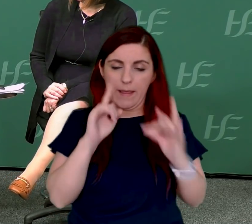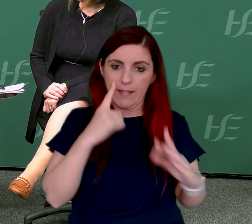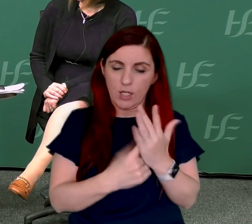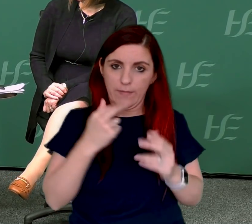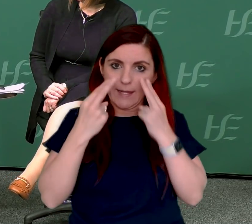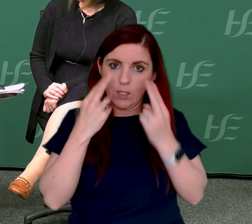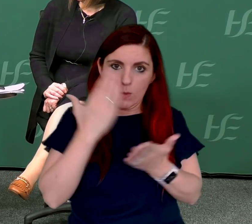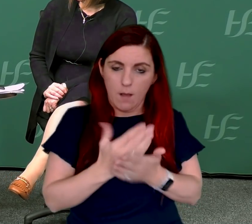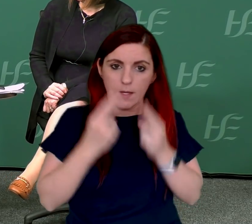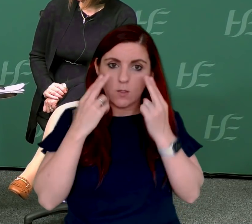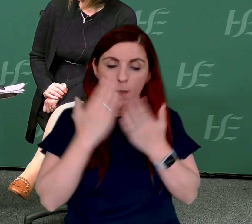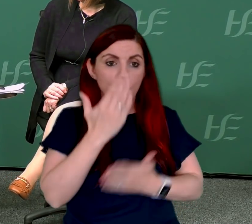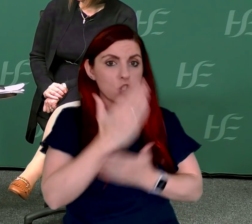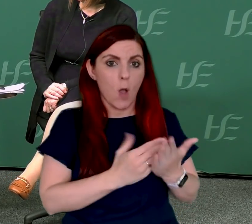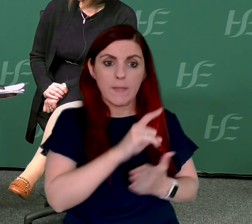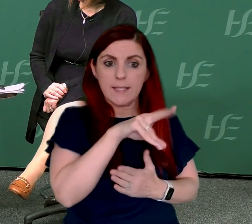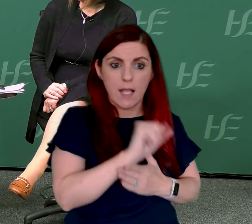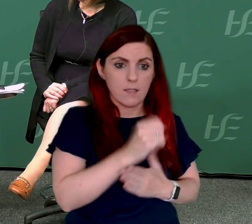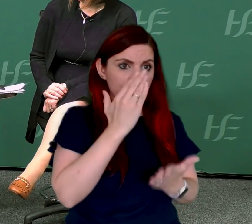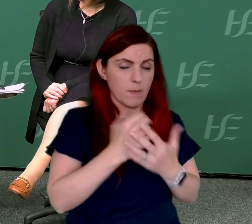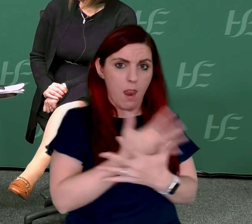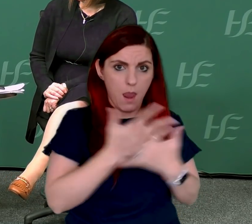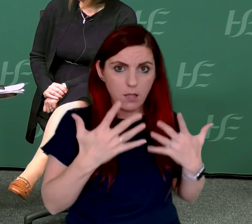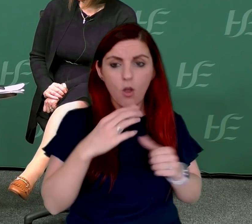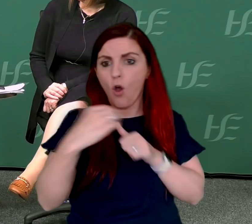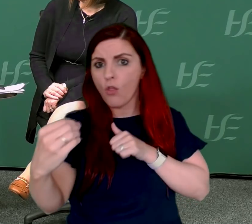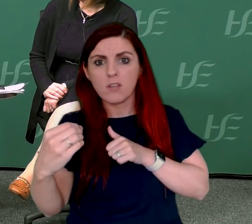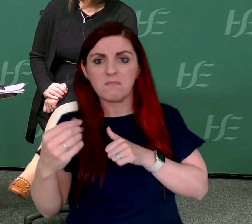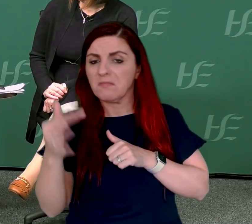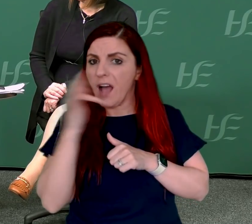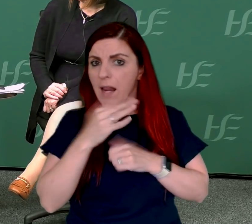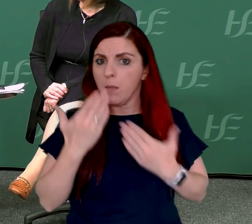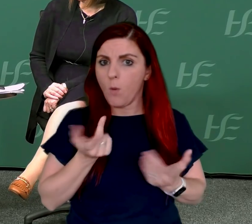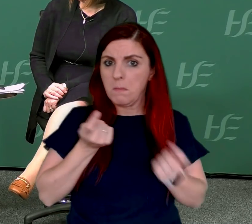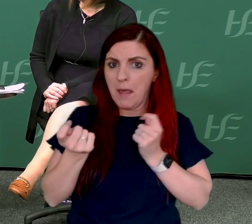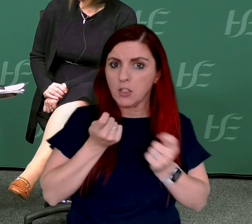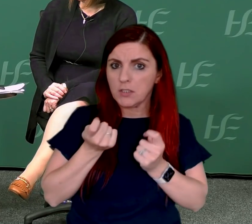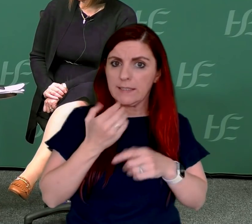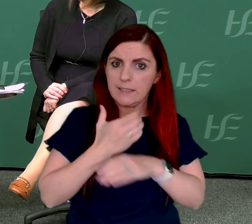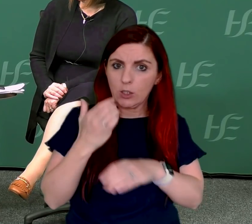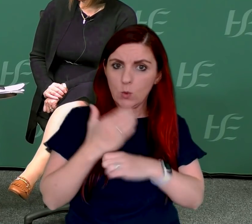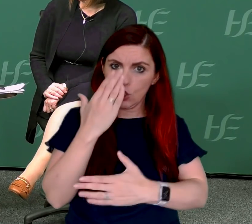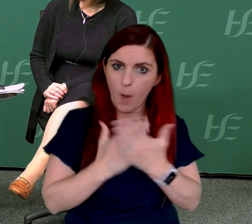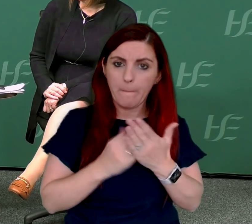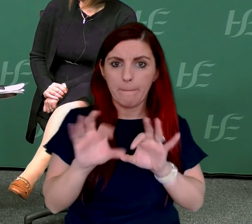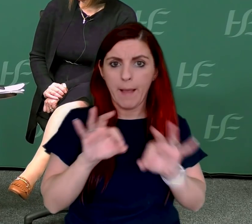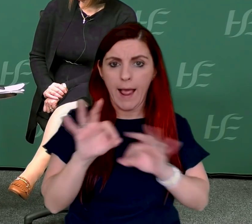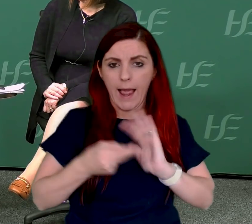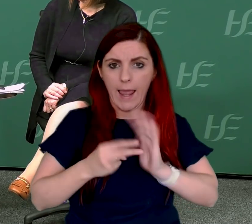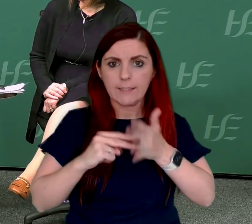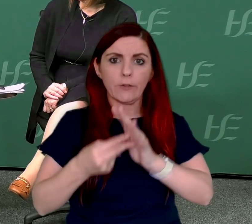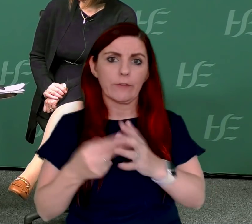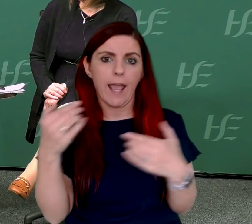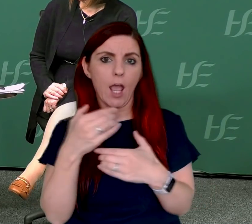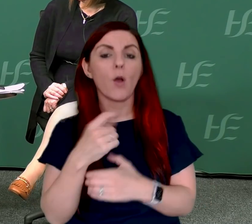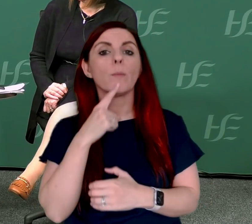It's significant in some sites, and as Anne had said, some other sites are managing to keep some elective care going. But overall, we see